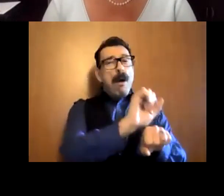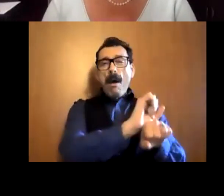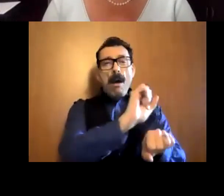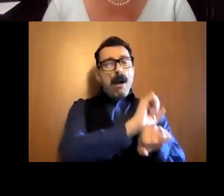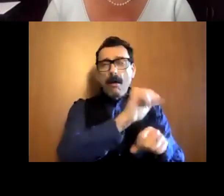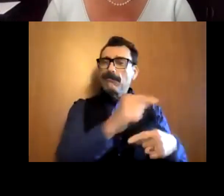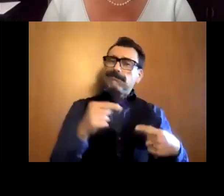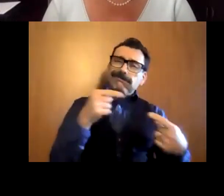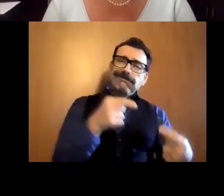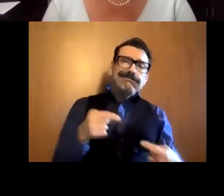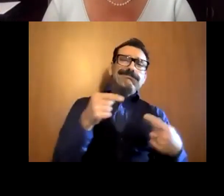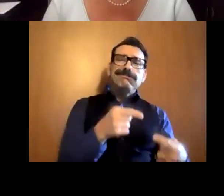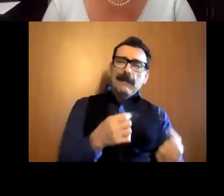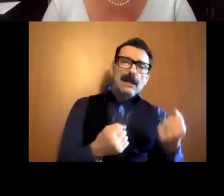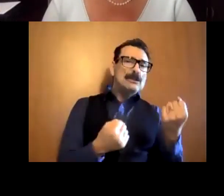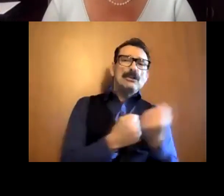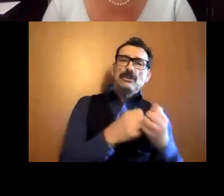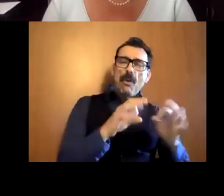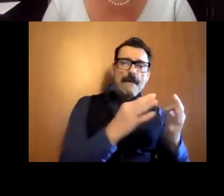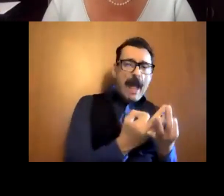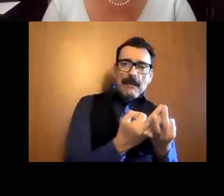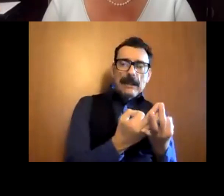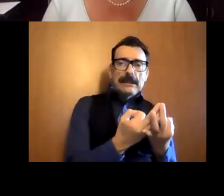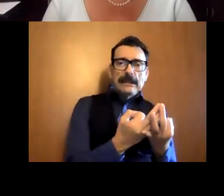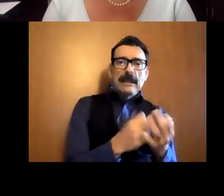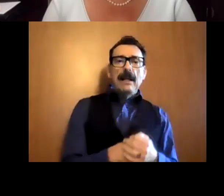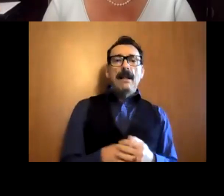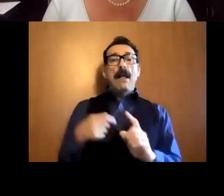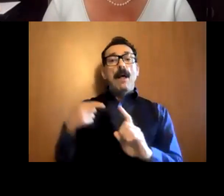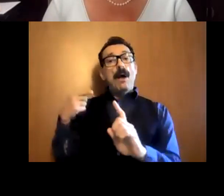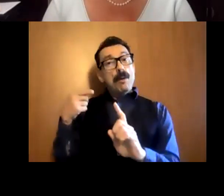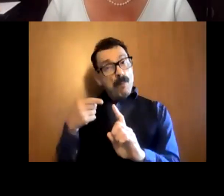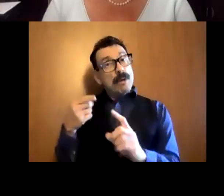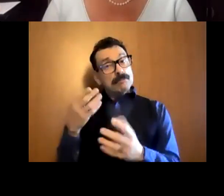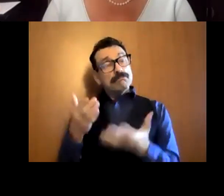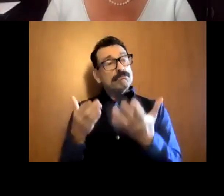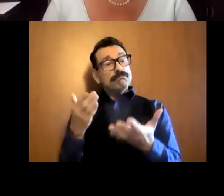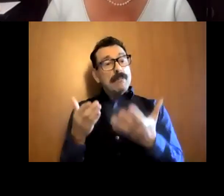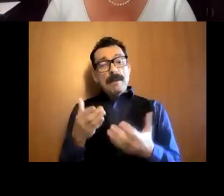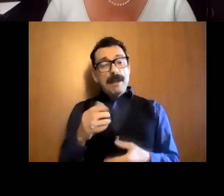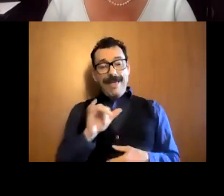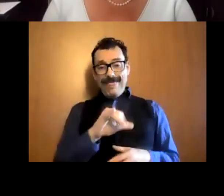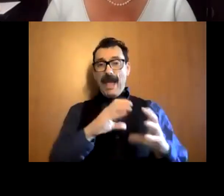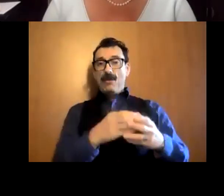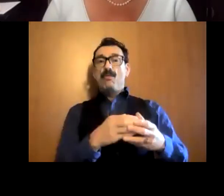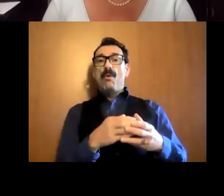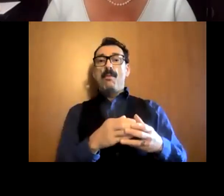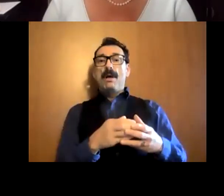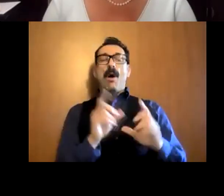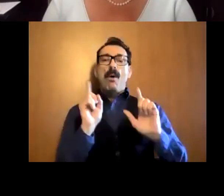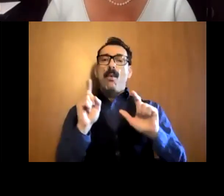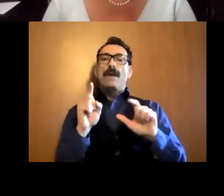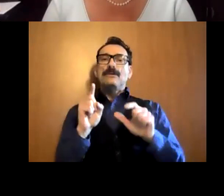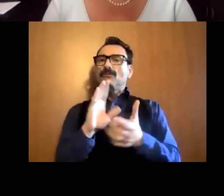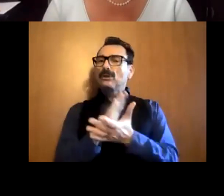may have then been raised in communities and gone to schools with less resources. This may have left us not as prepared